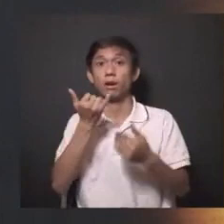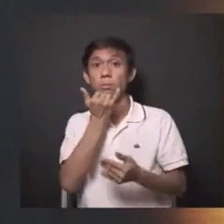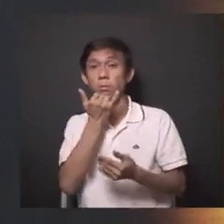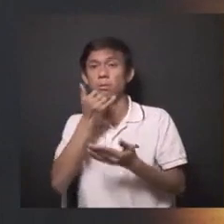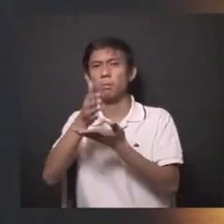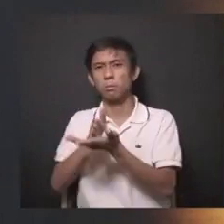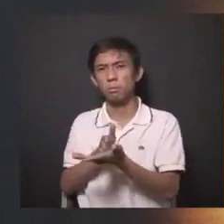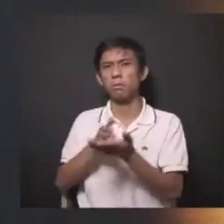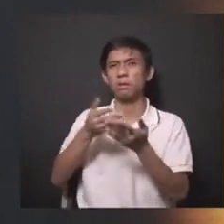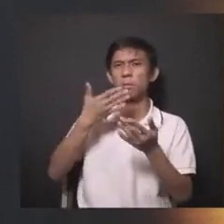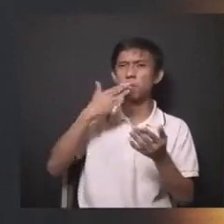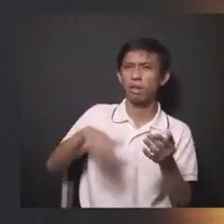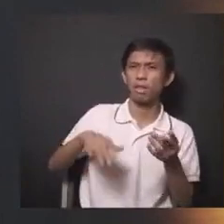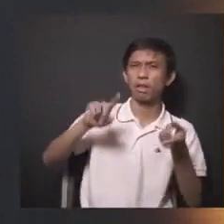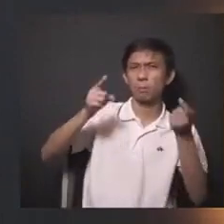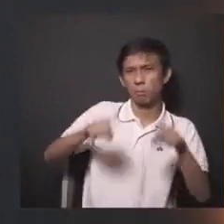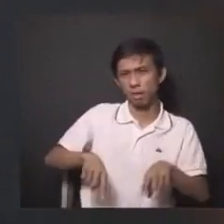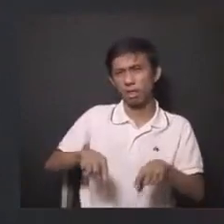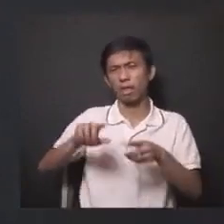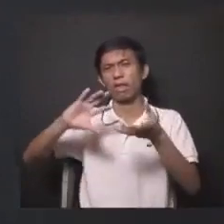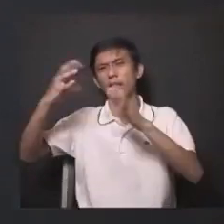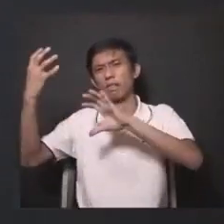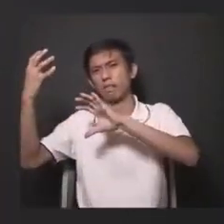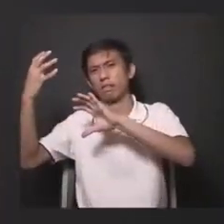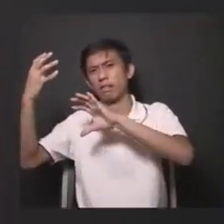I hope I can preach this the way I received it.